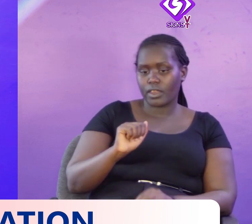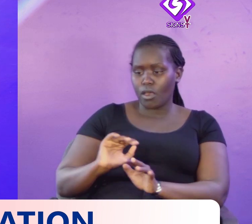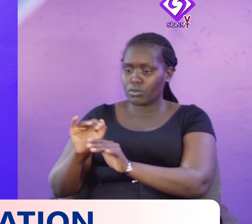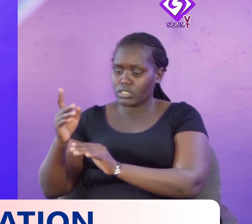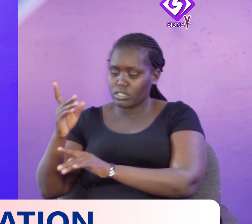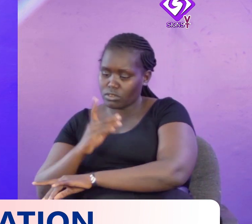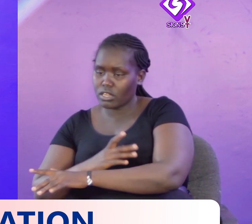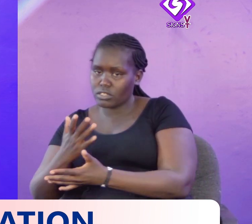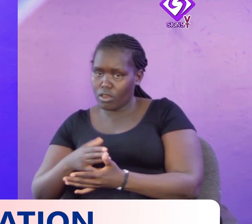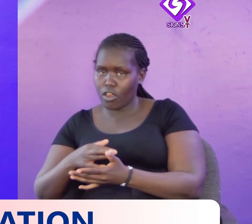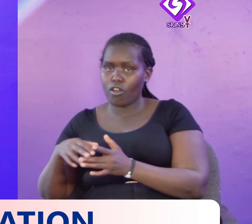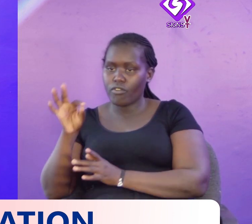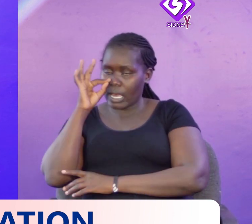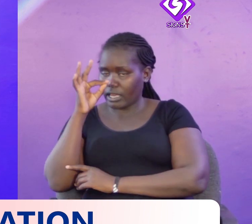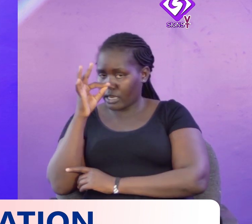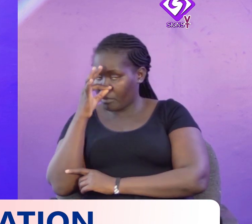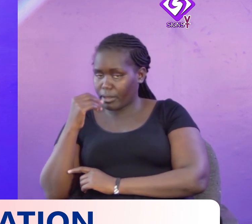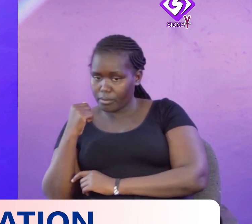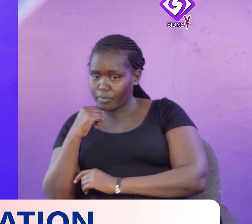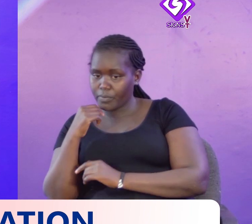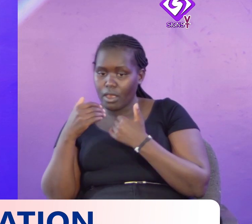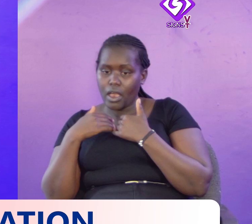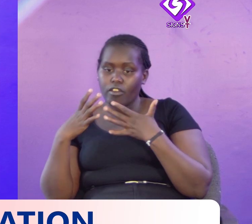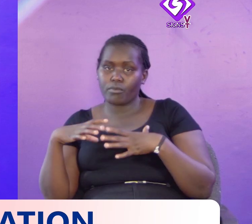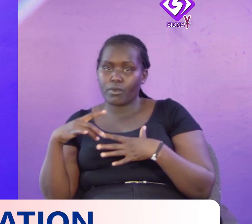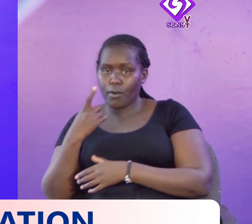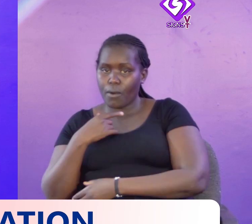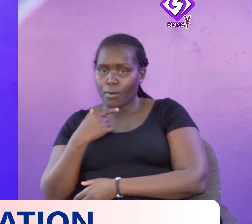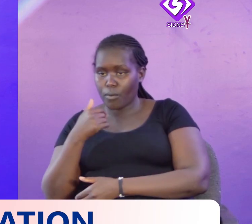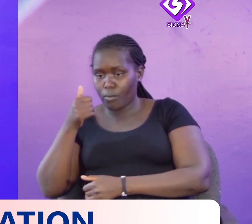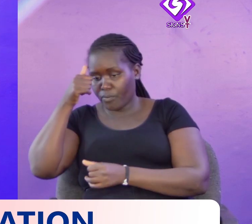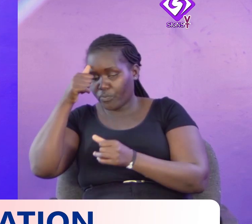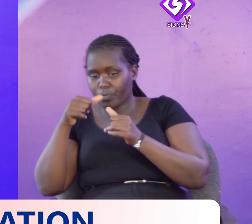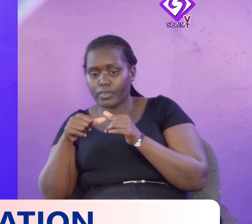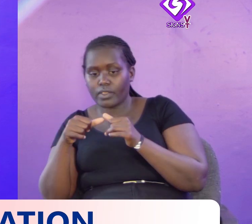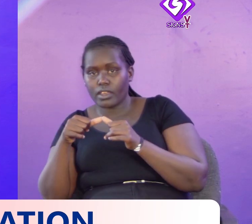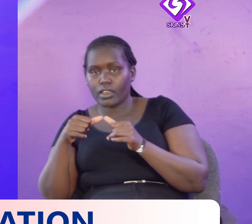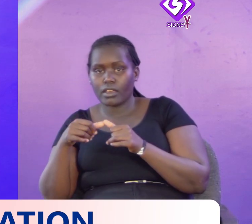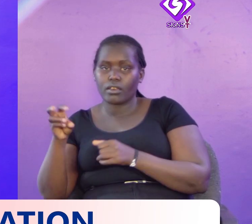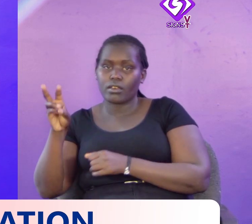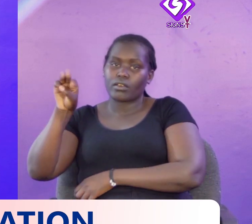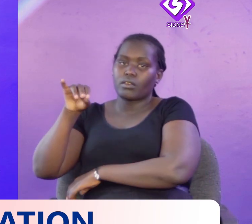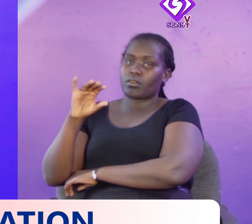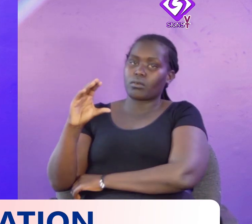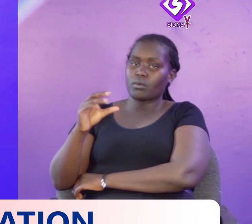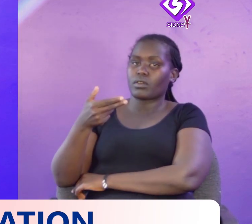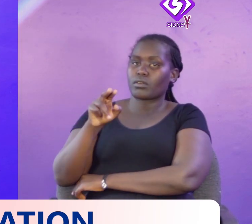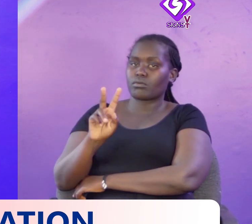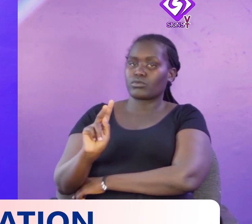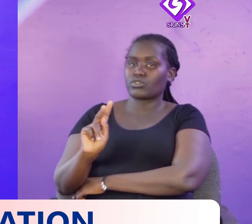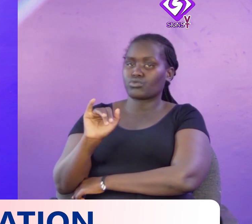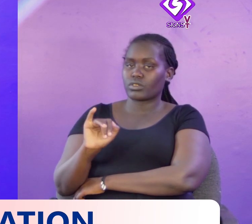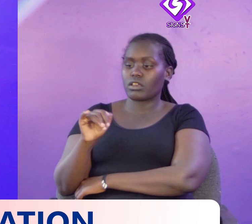Mwai Kibaki and Raila. There are people who you remember. You remember Mishuki. Yes. During that